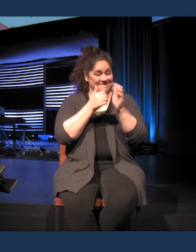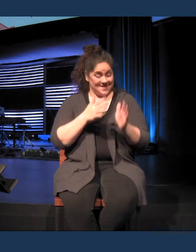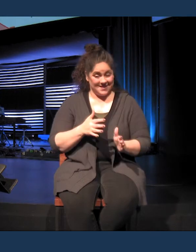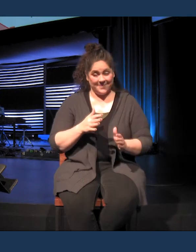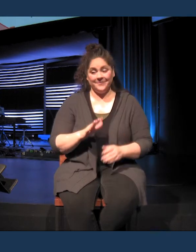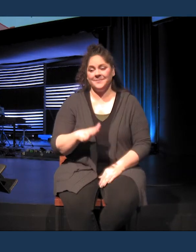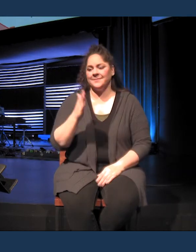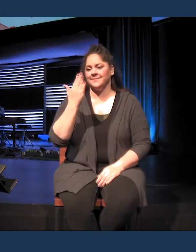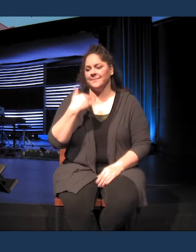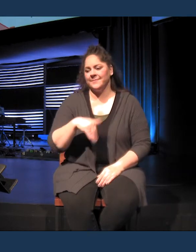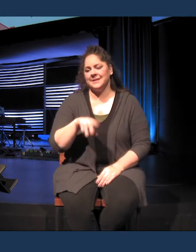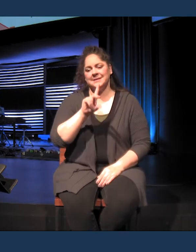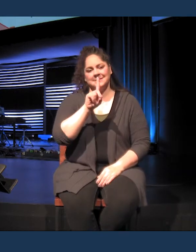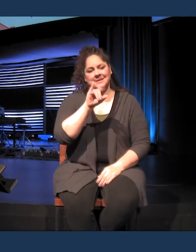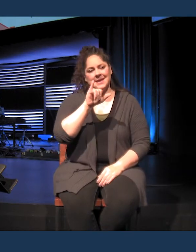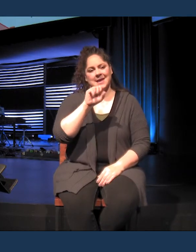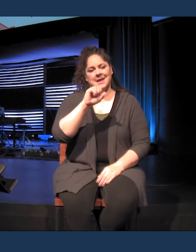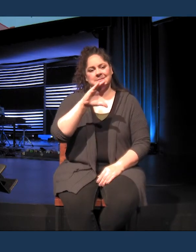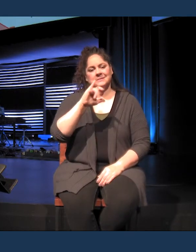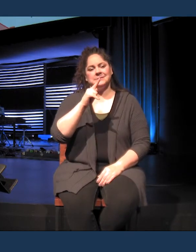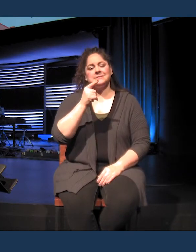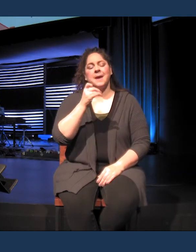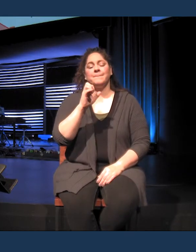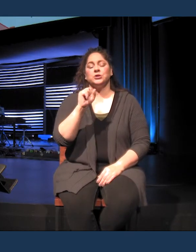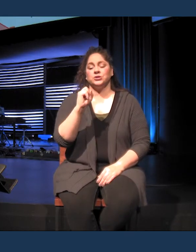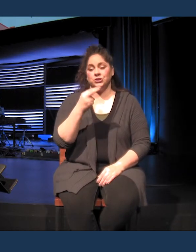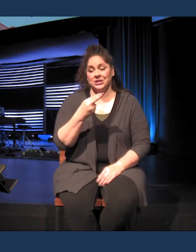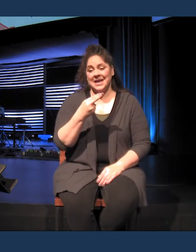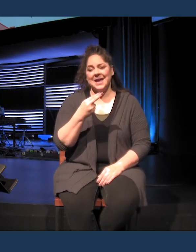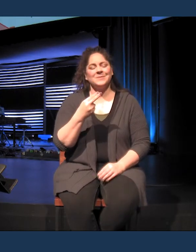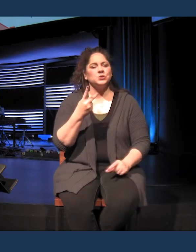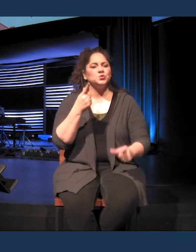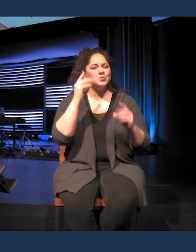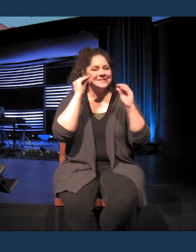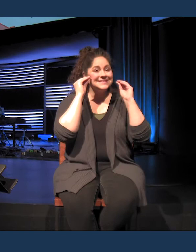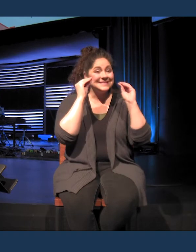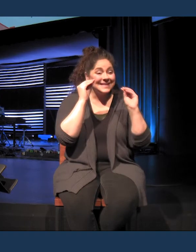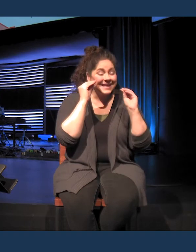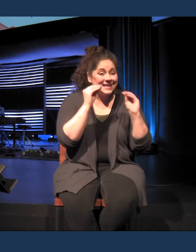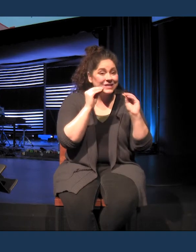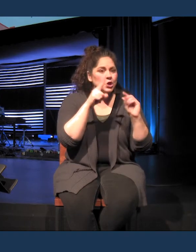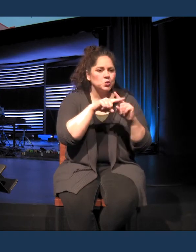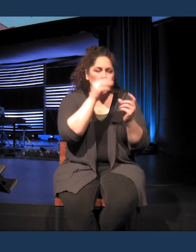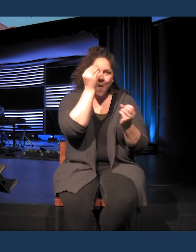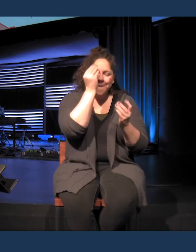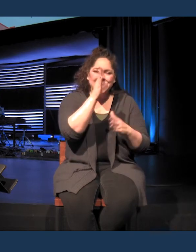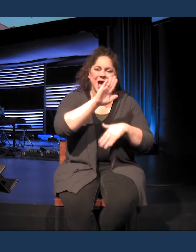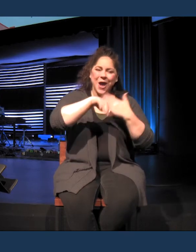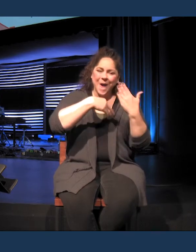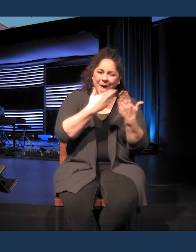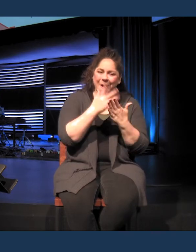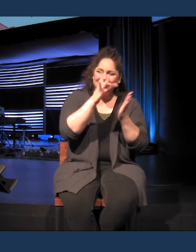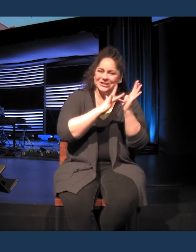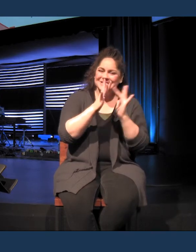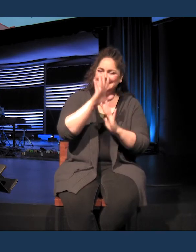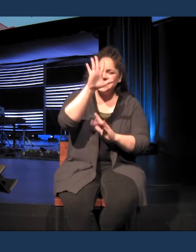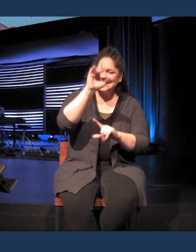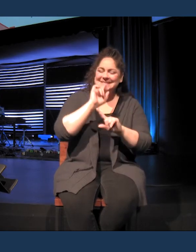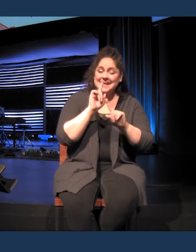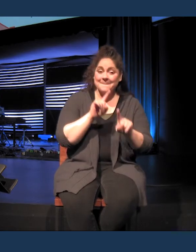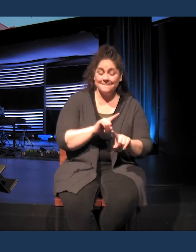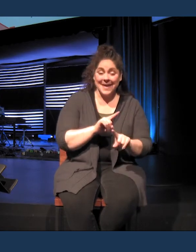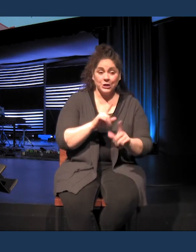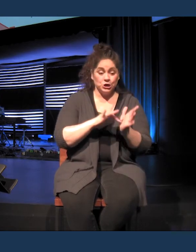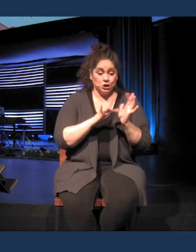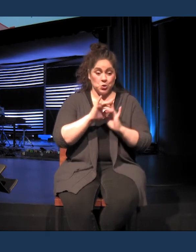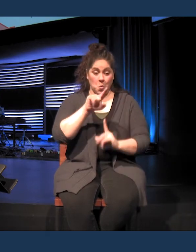see is discipleship. Teach them to obey all the commands of Jesus. See, Jesus was not just the